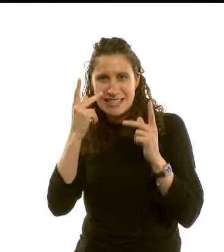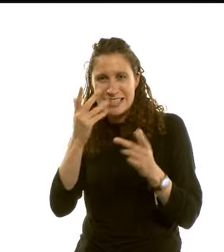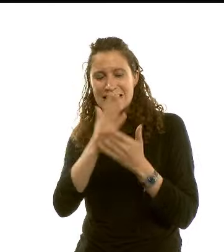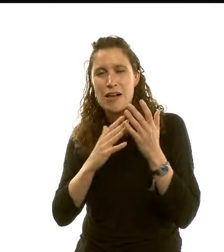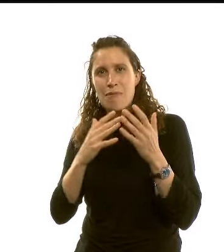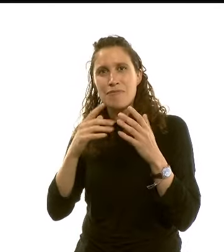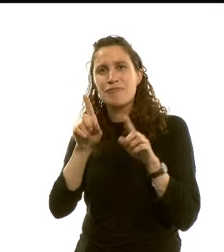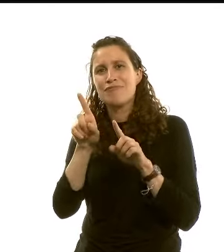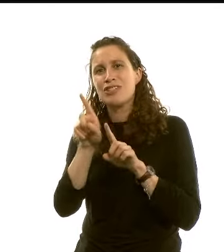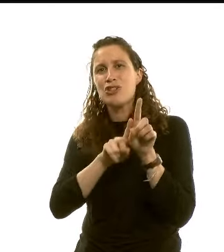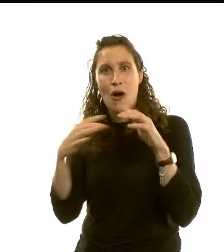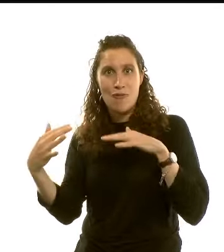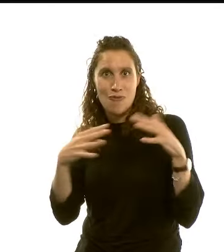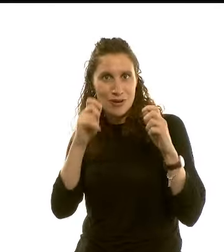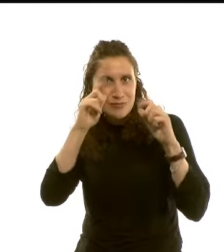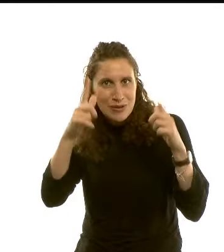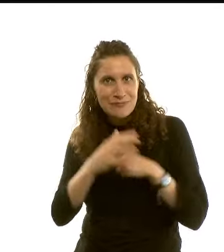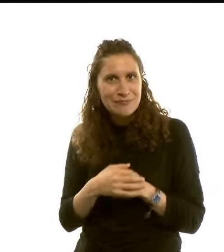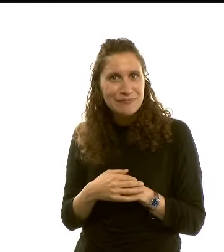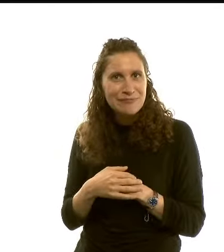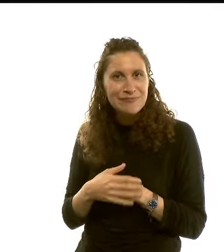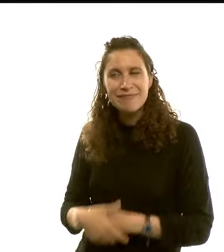Wars surprises.